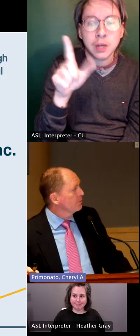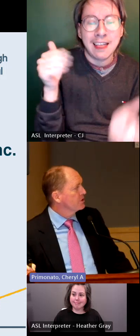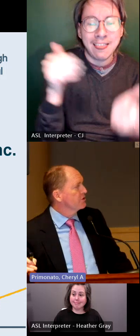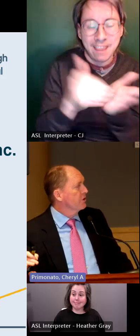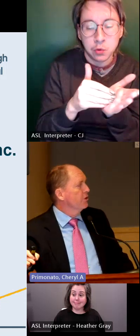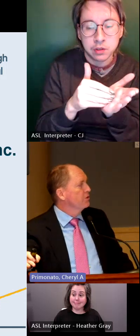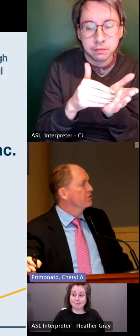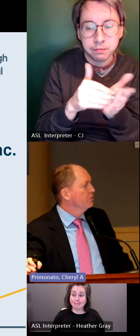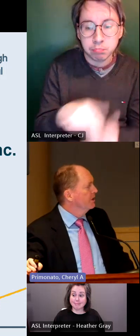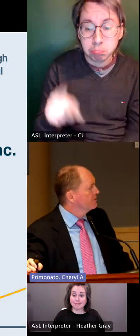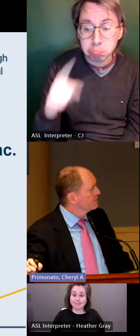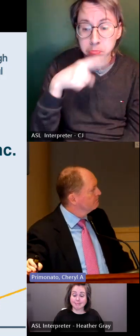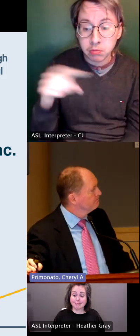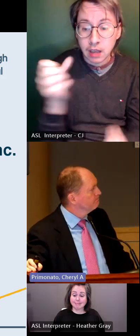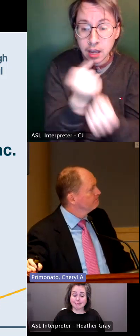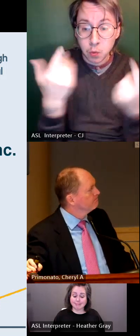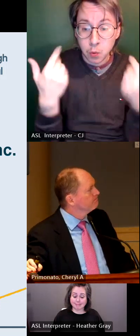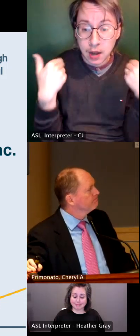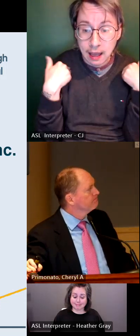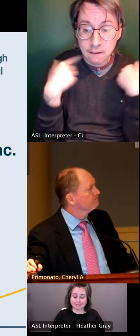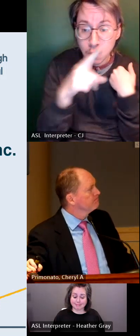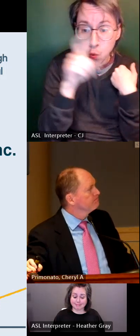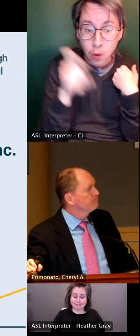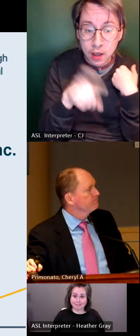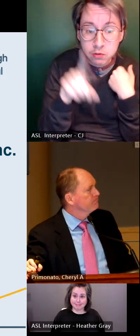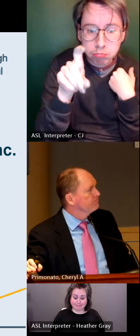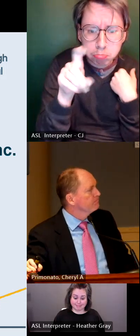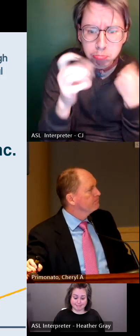Are there any questions on those 2 bids?